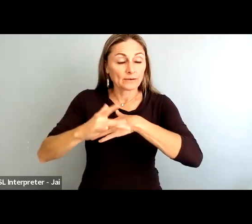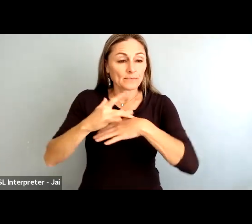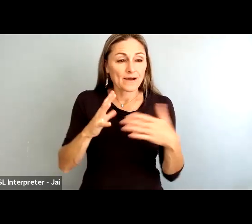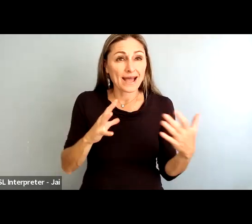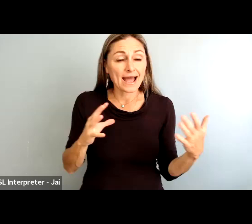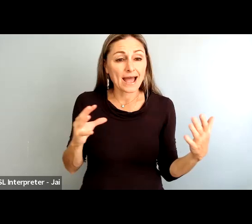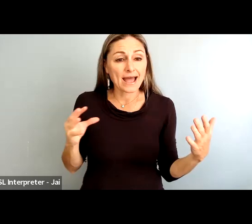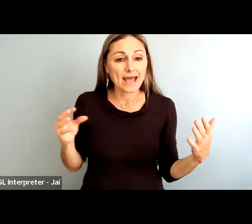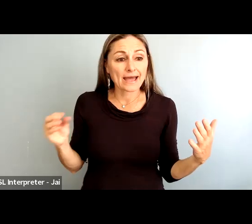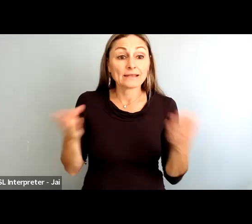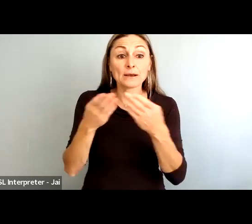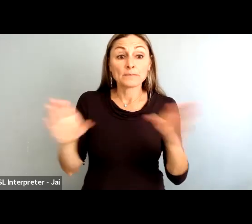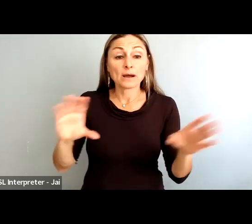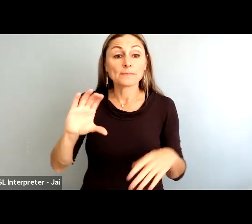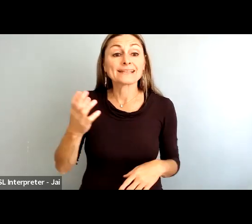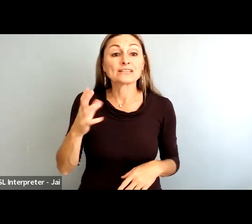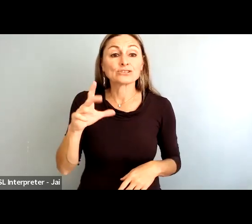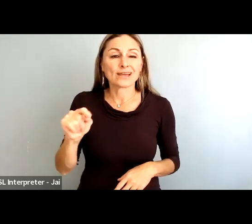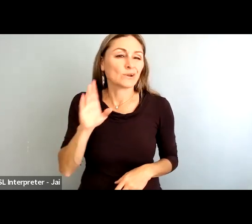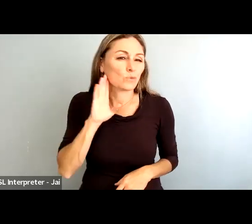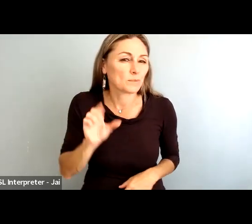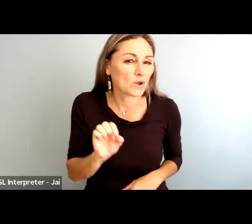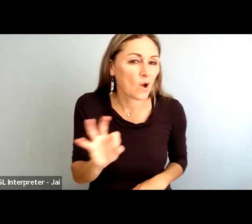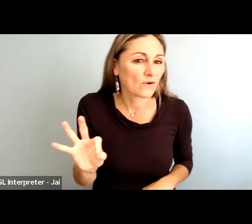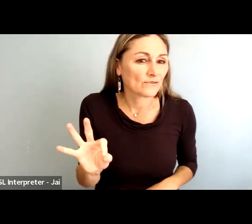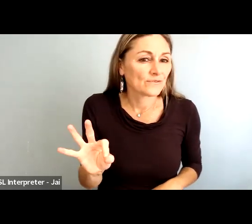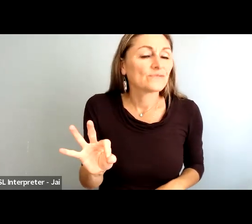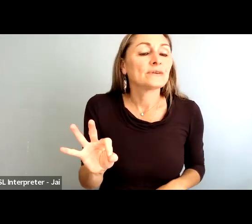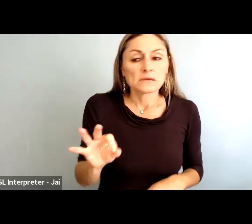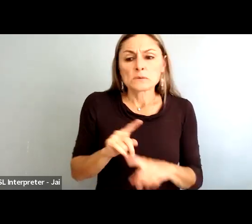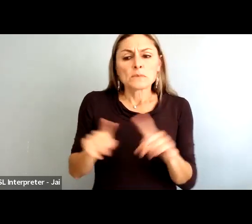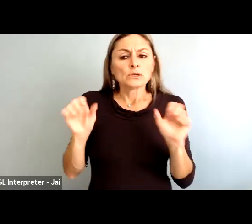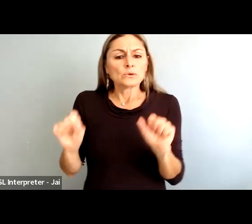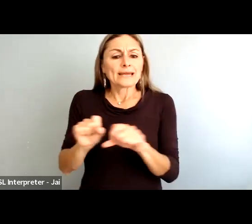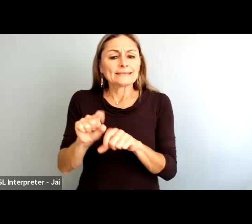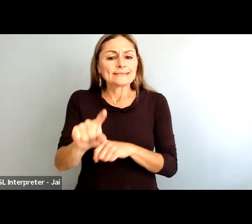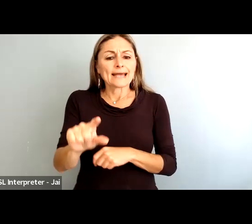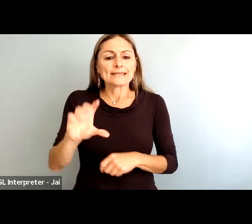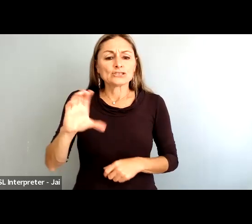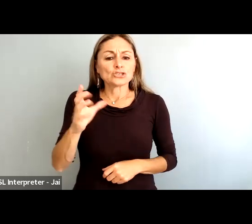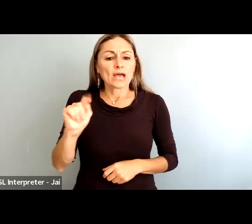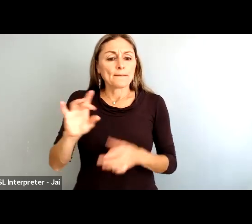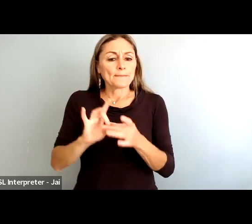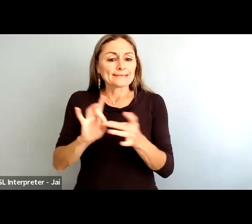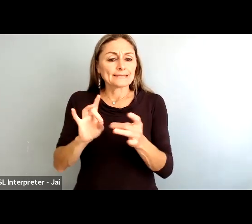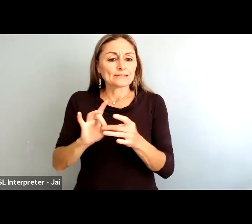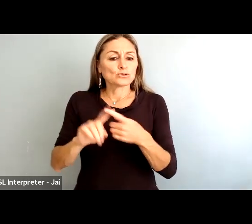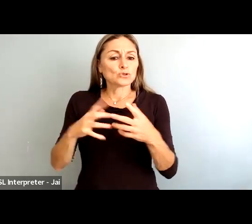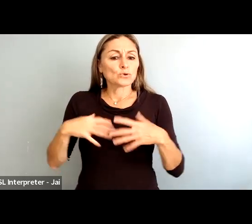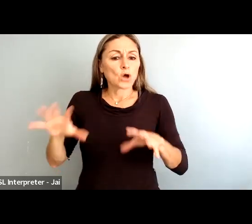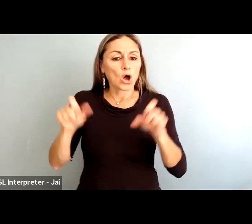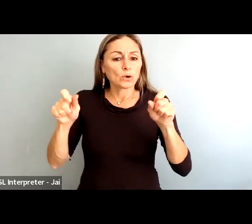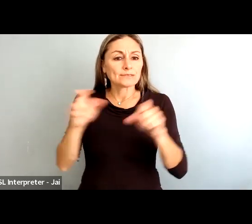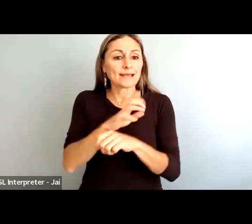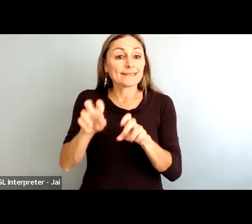And public chat is going to be turned off, but you will still be able to send chat messages to the hosts and panelists. We ask that you reserve the